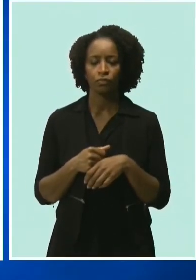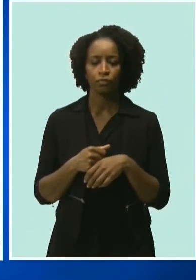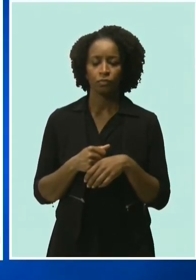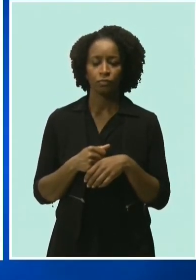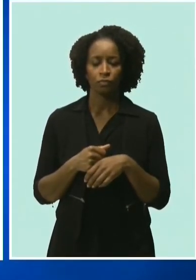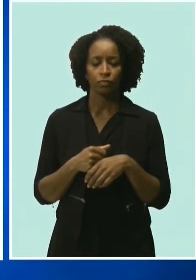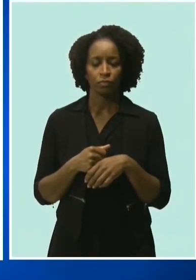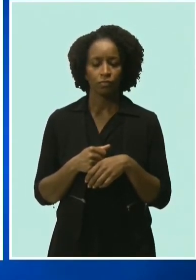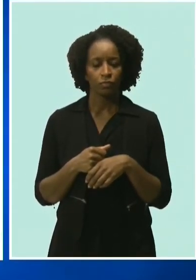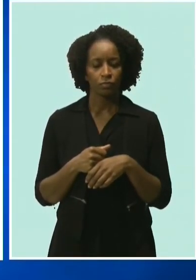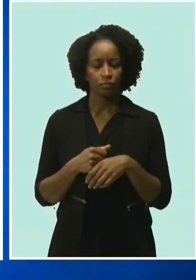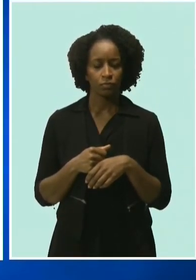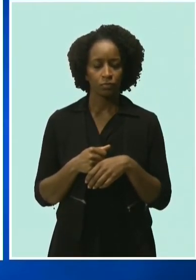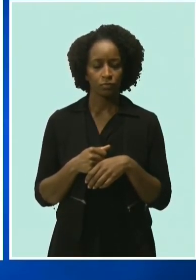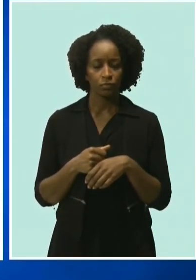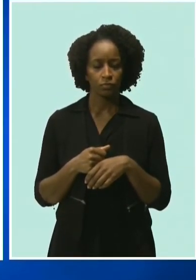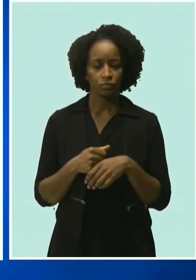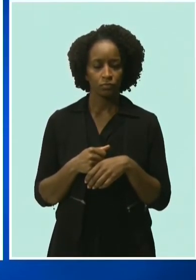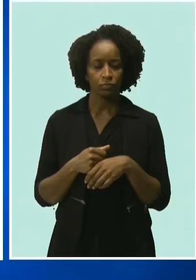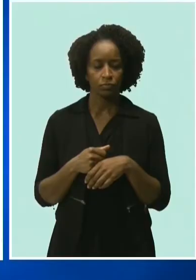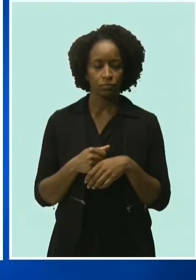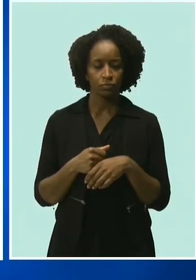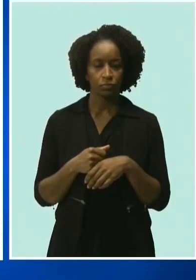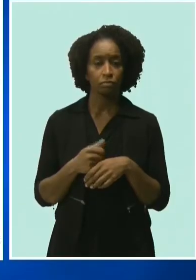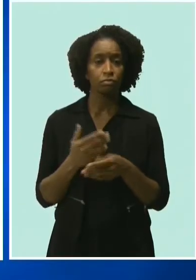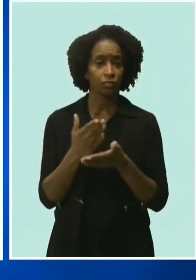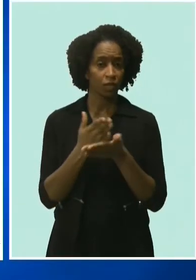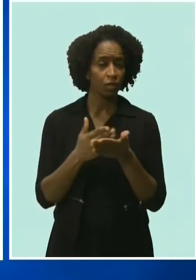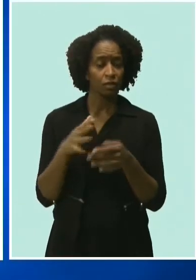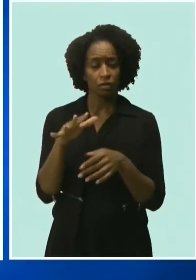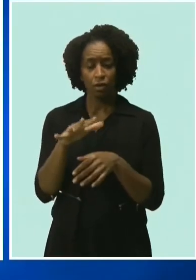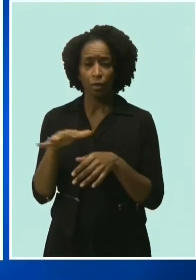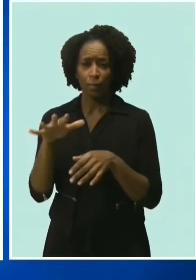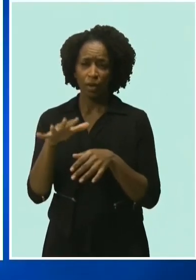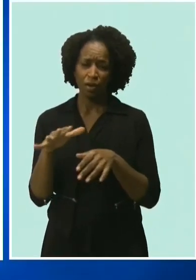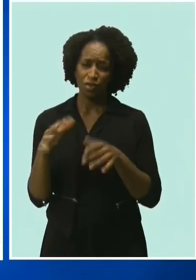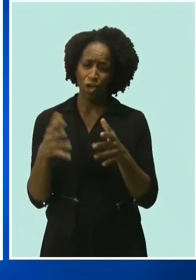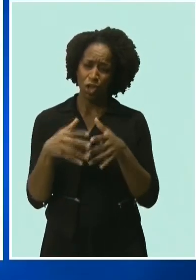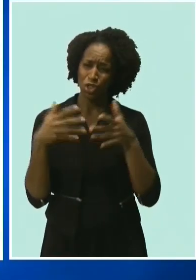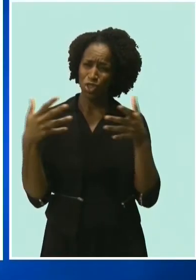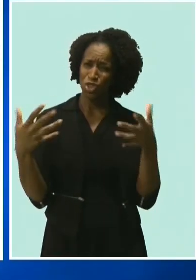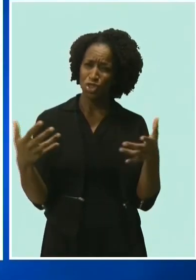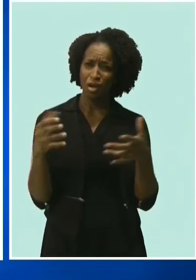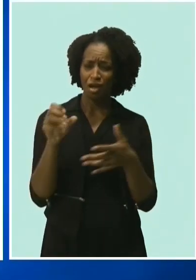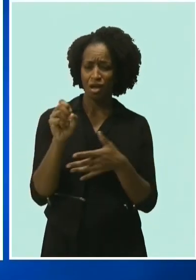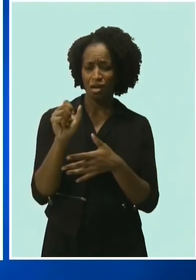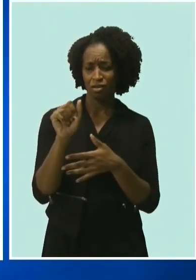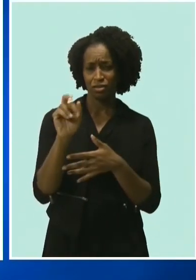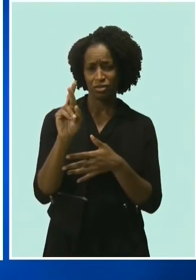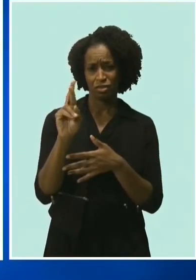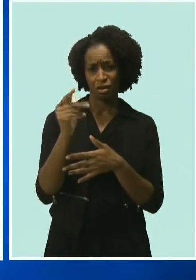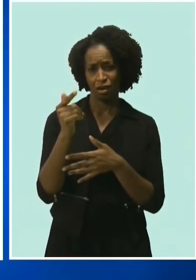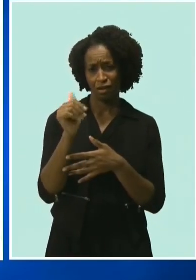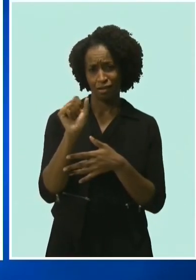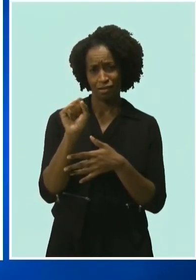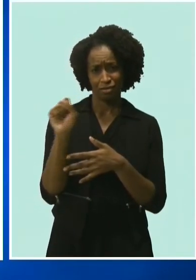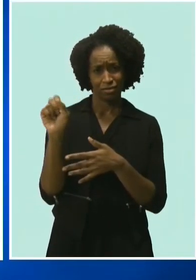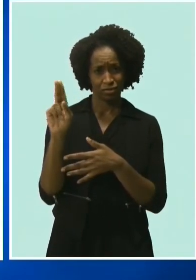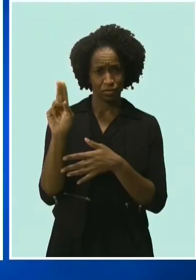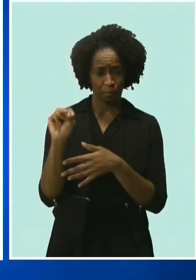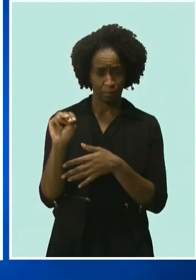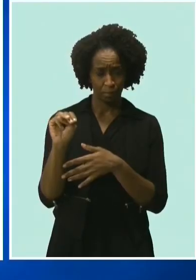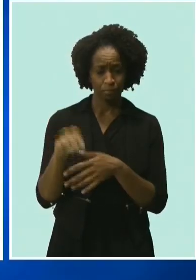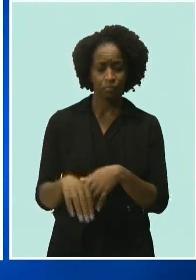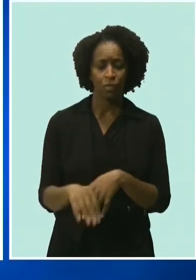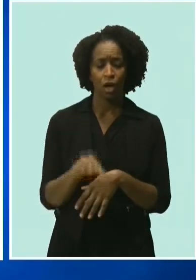sargassum. Lovell says in areas where there is a high concentration of sargassum seaweed, there are also low oxygen levels in the water. As the matter